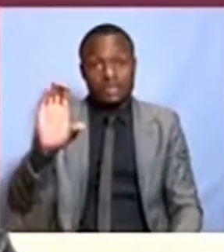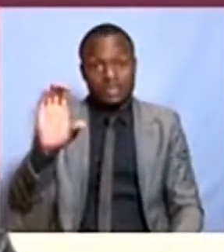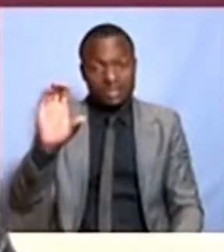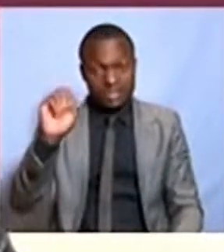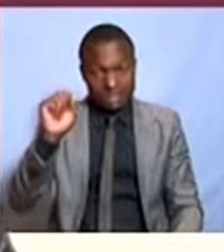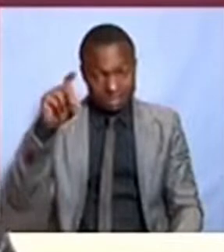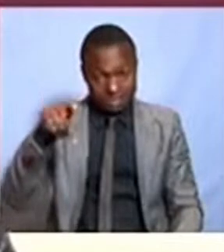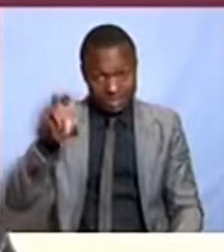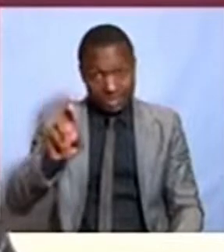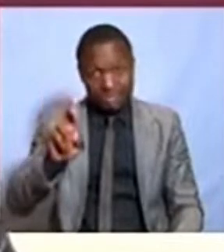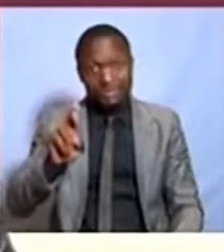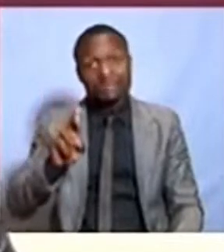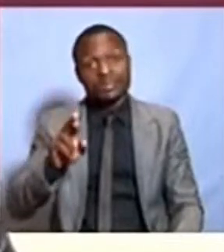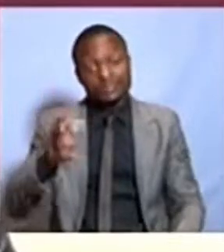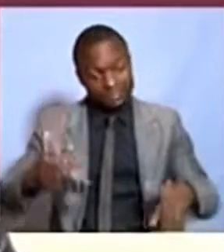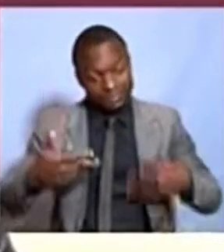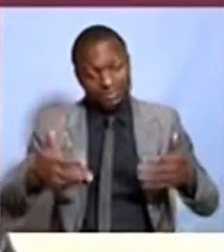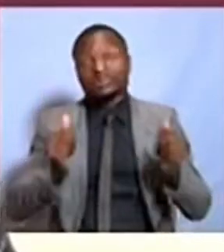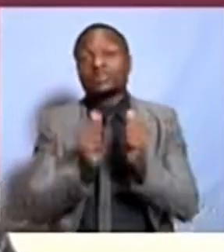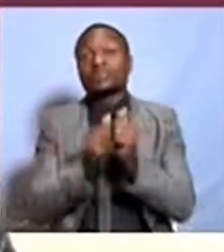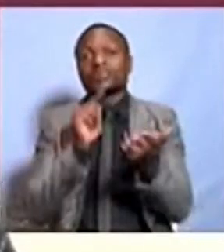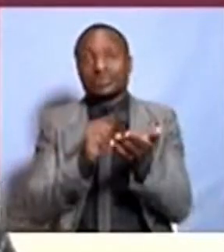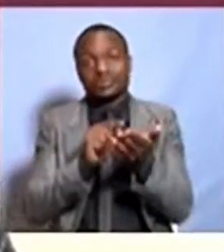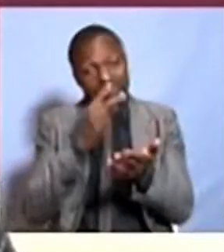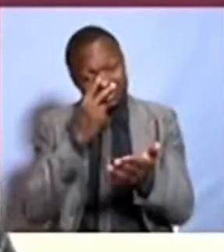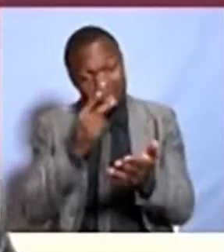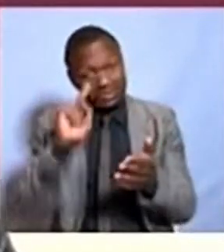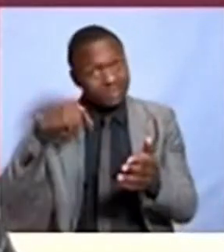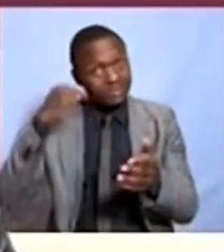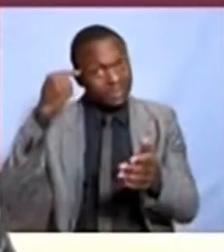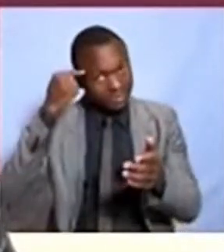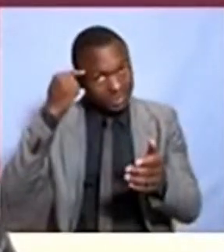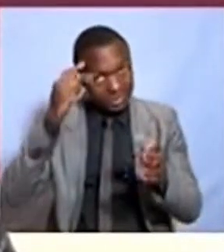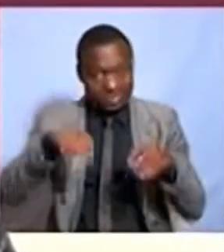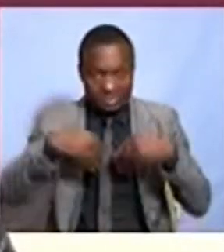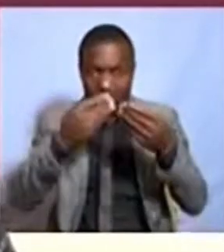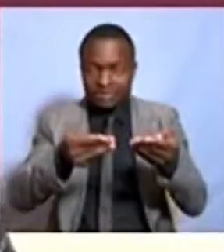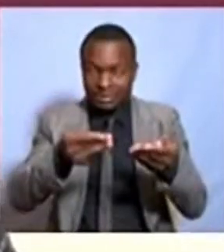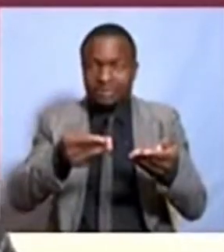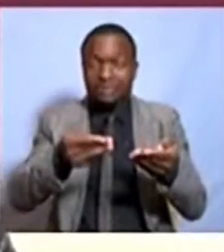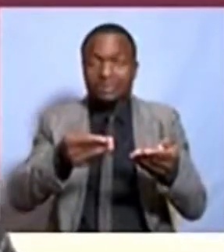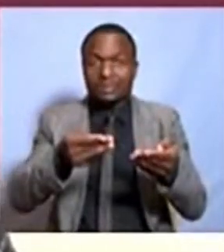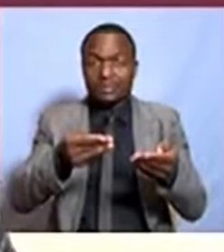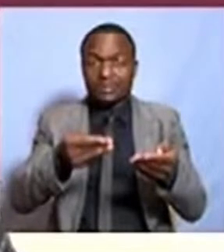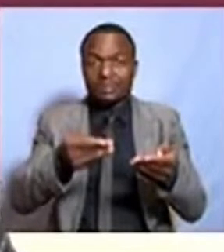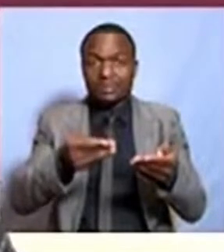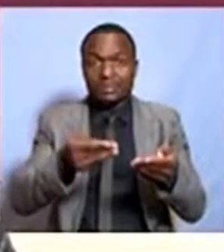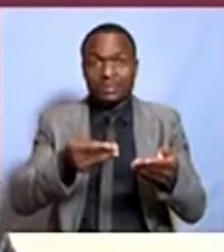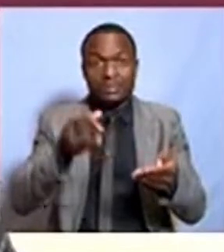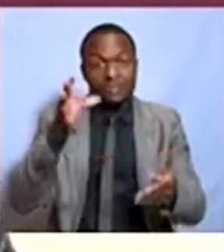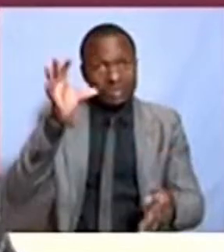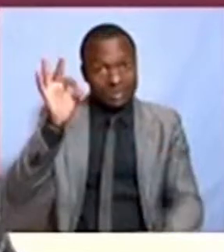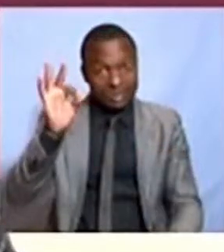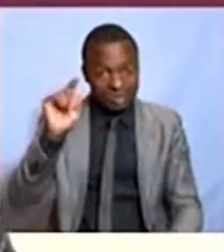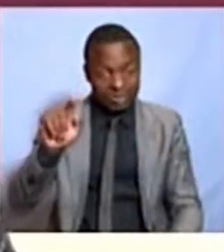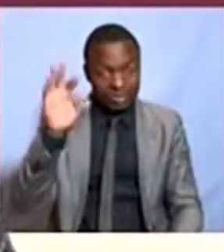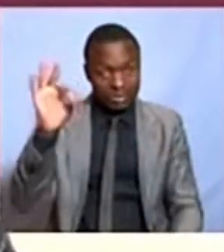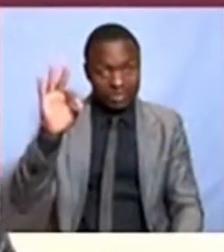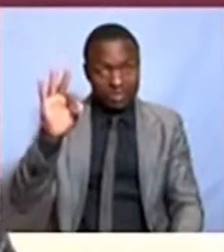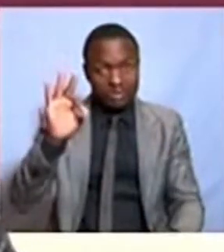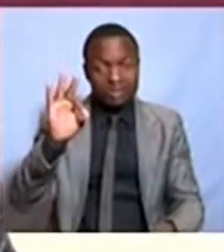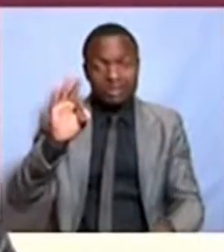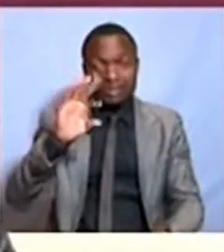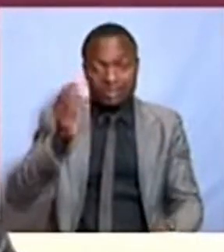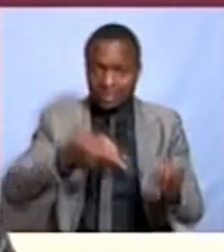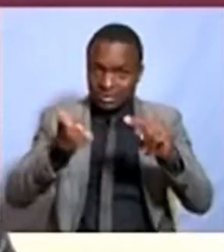this, and we see that government has committed a 9.7 increments to social cash transfer. However, we